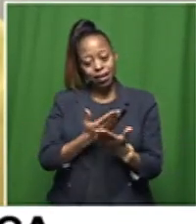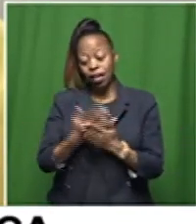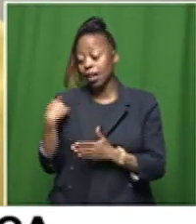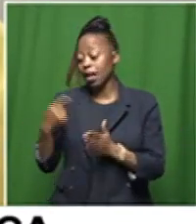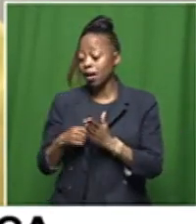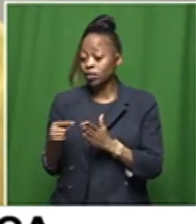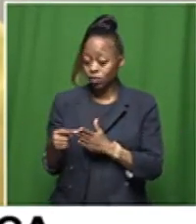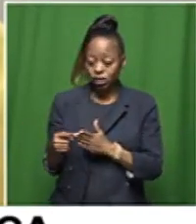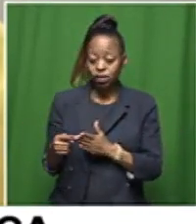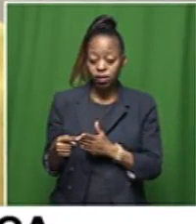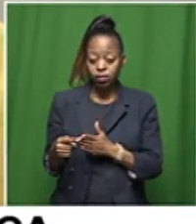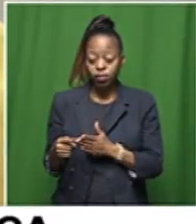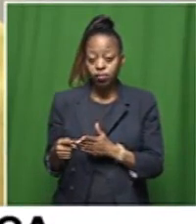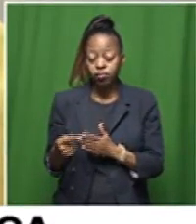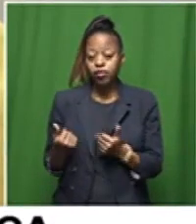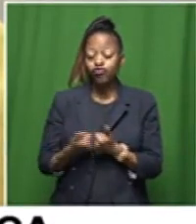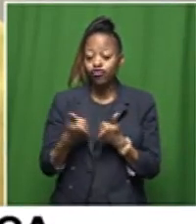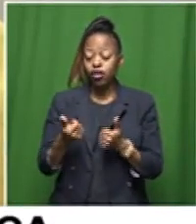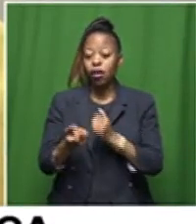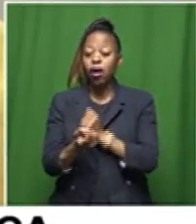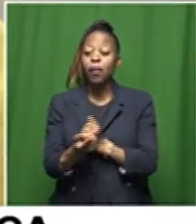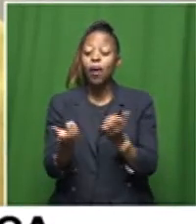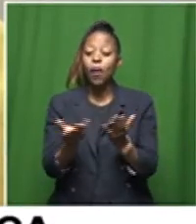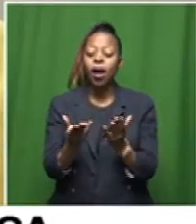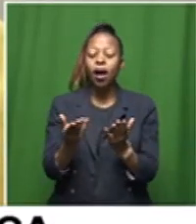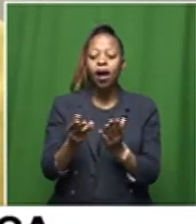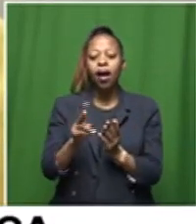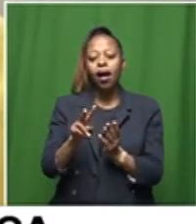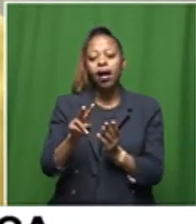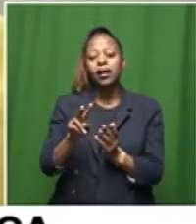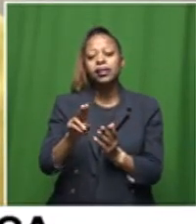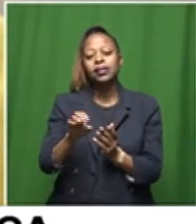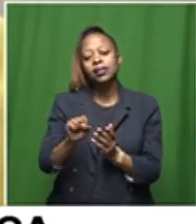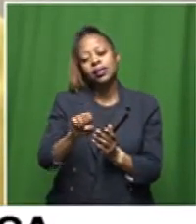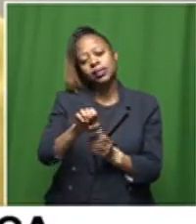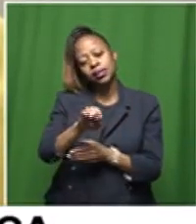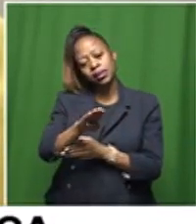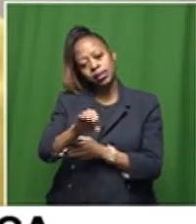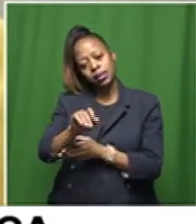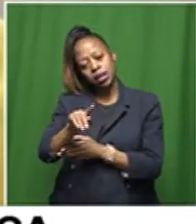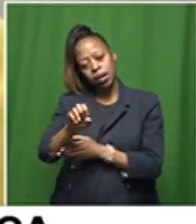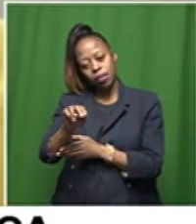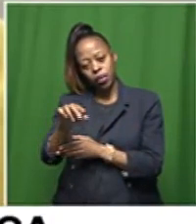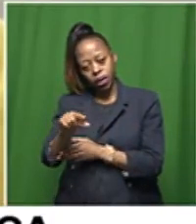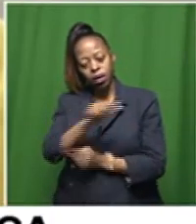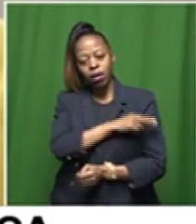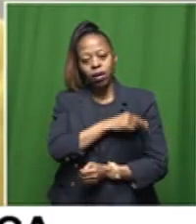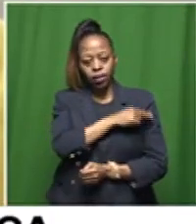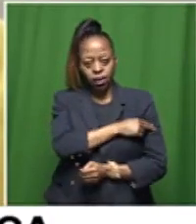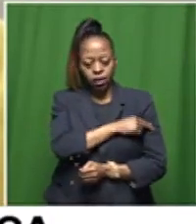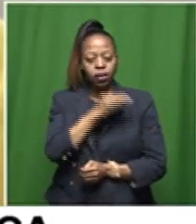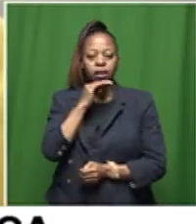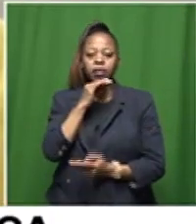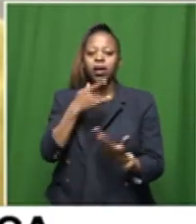week, we had a challenge at Sebokeng Hospital. So we had to go